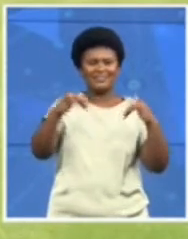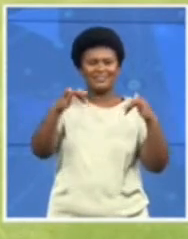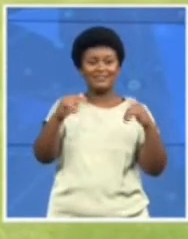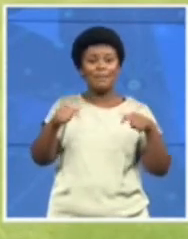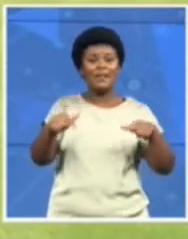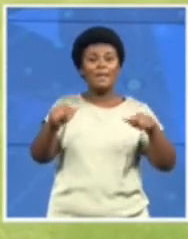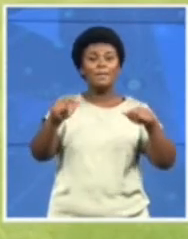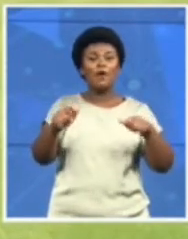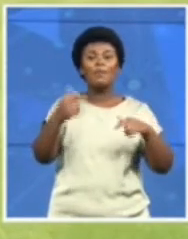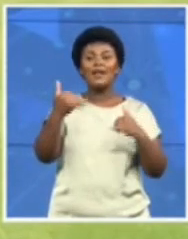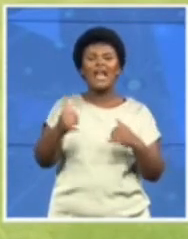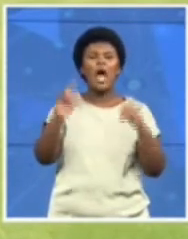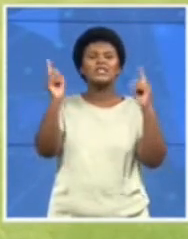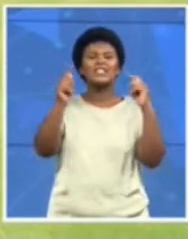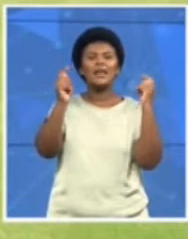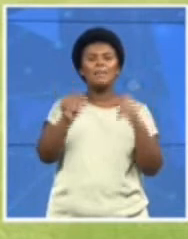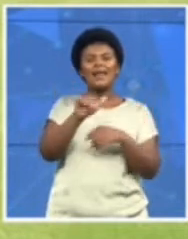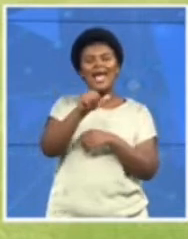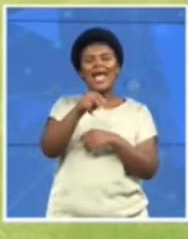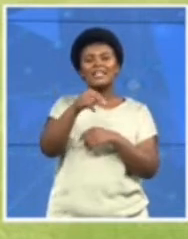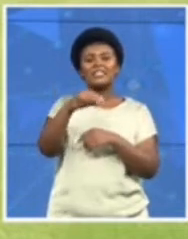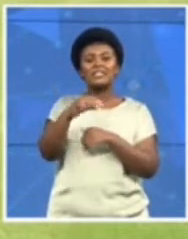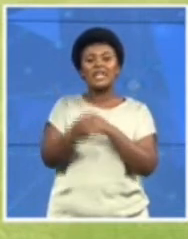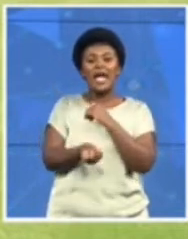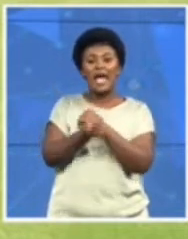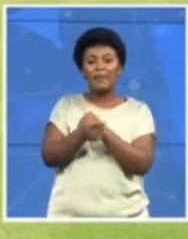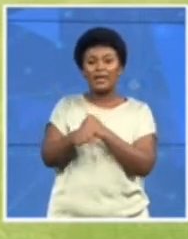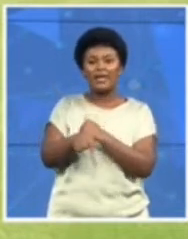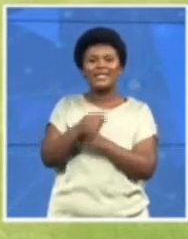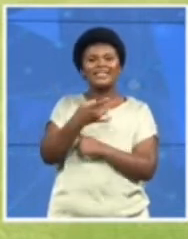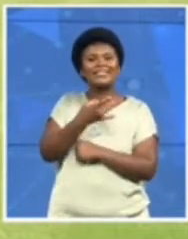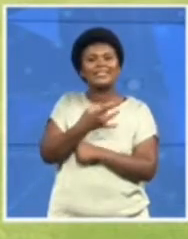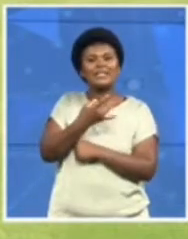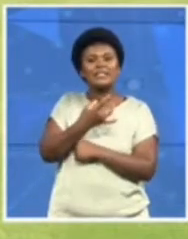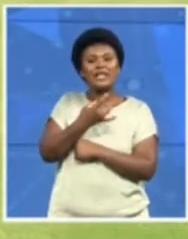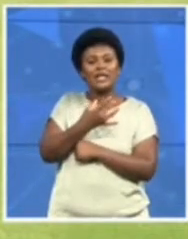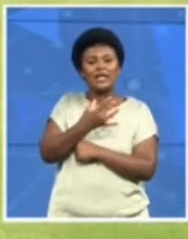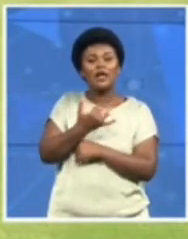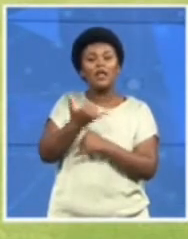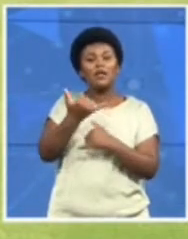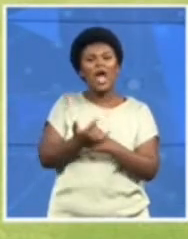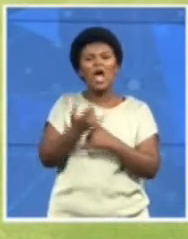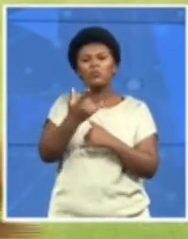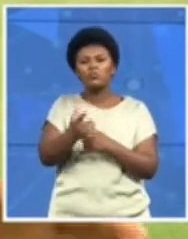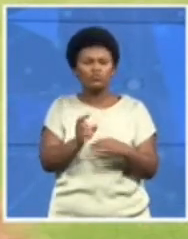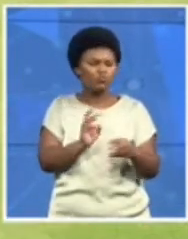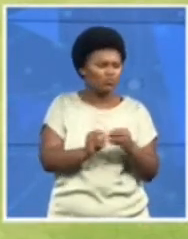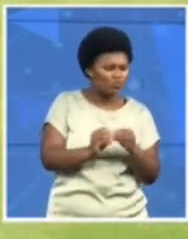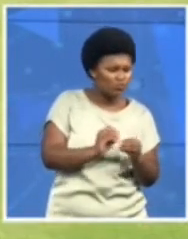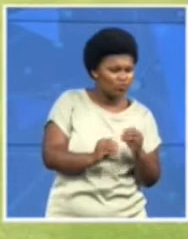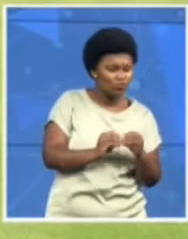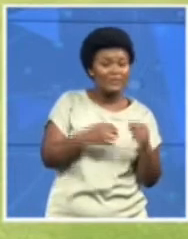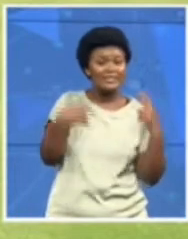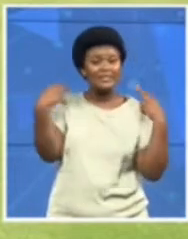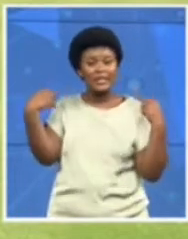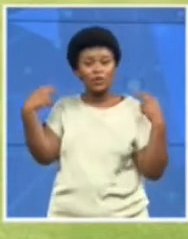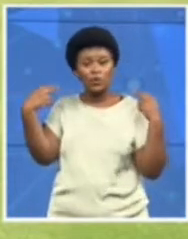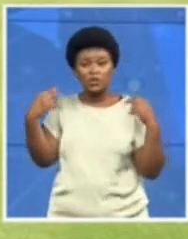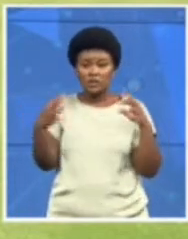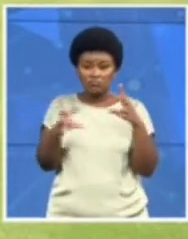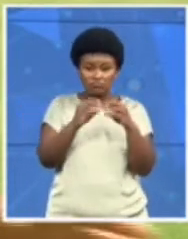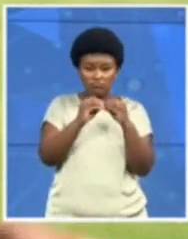be held on Saturday. The lawn is currently being mowed and security is being tightened with hundreds of